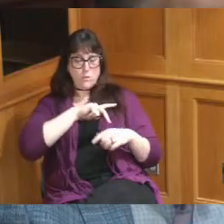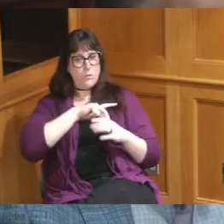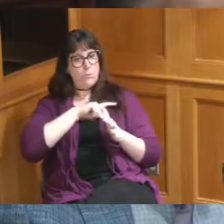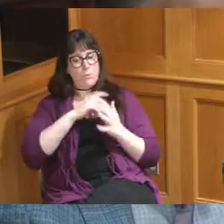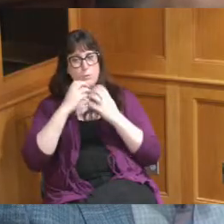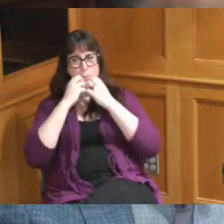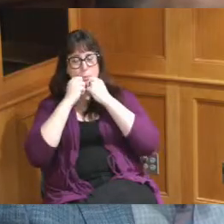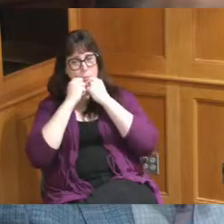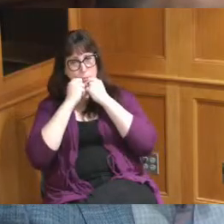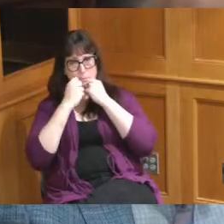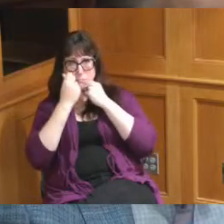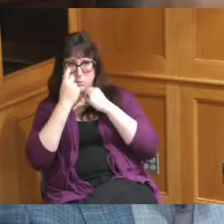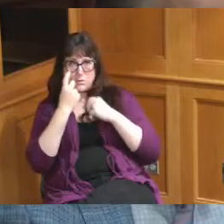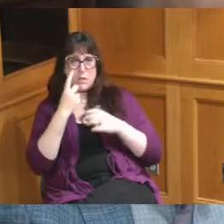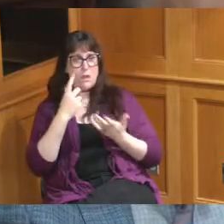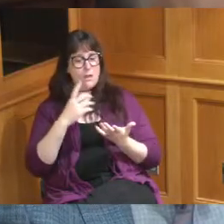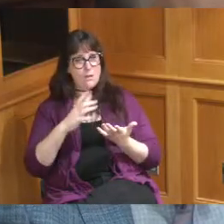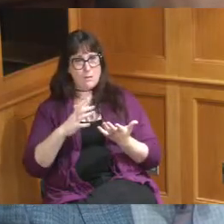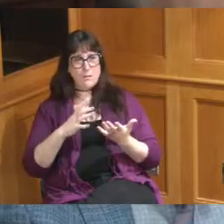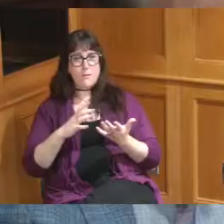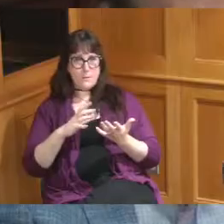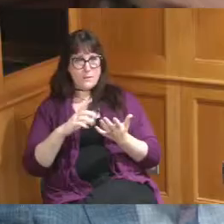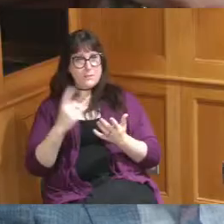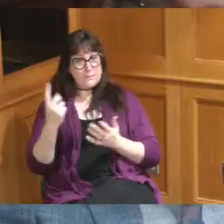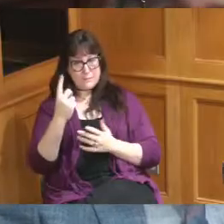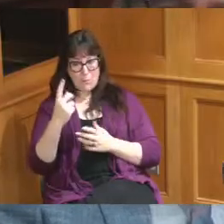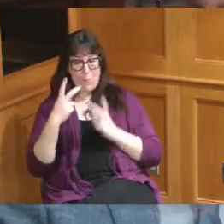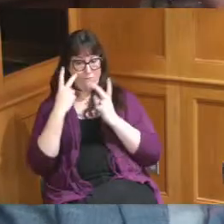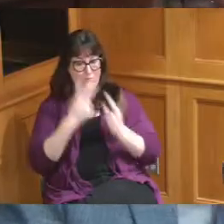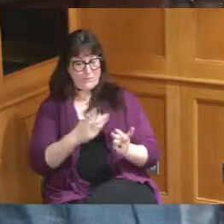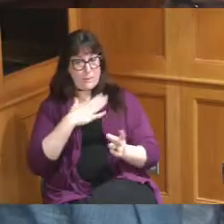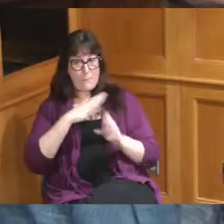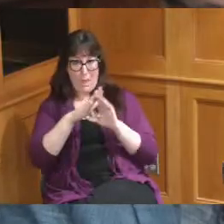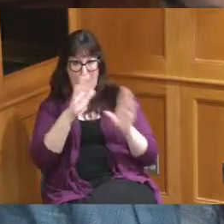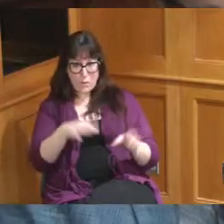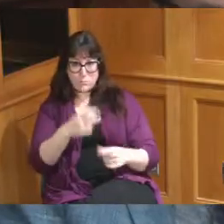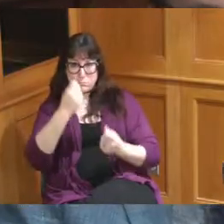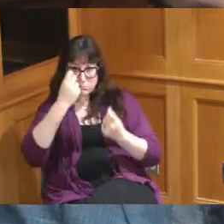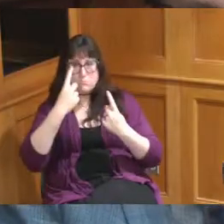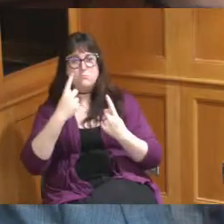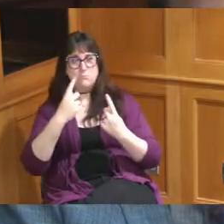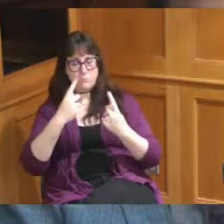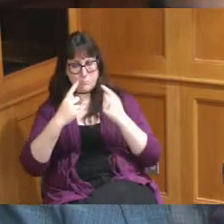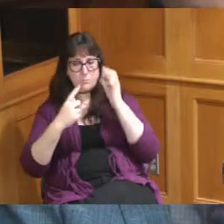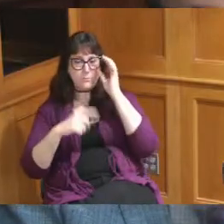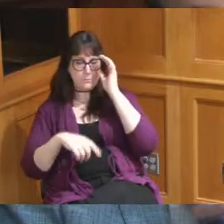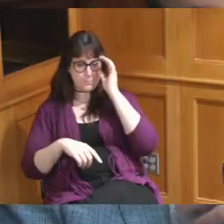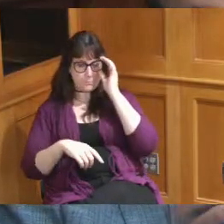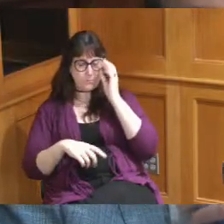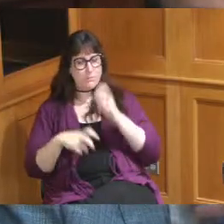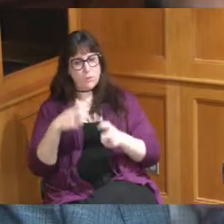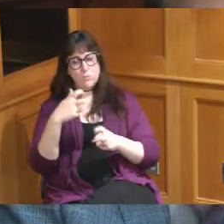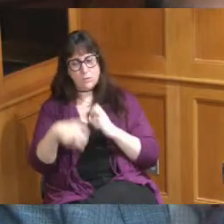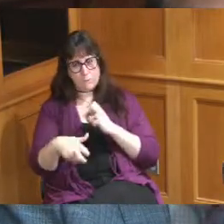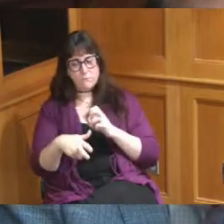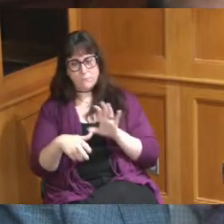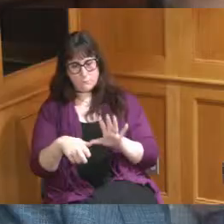after speaking out, someone visited my house, and it was a little rough.